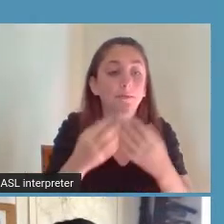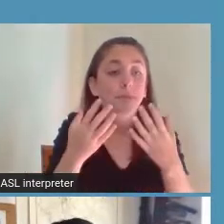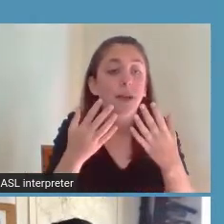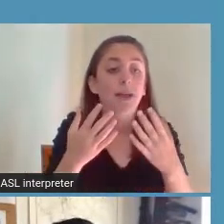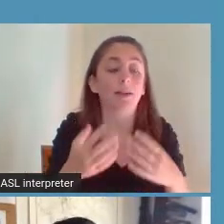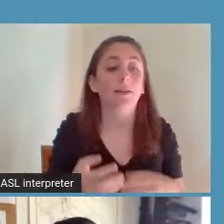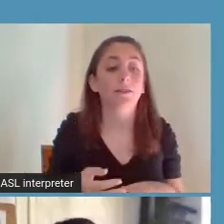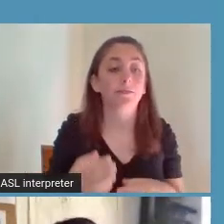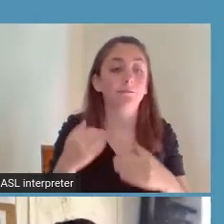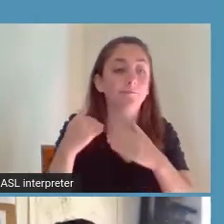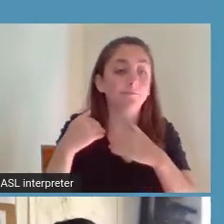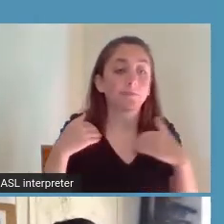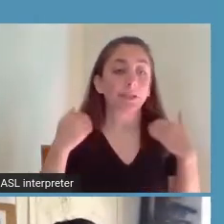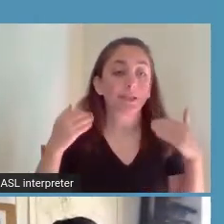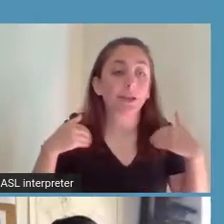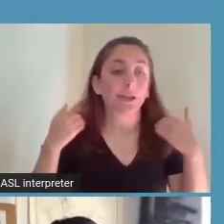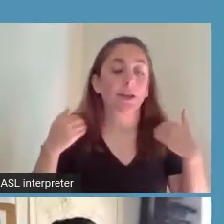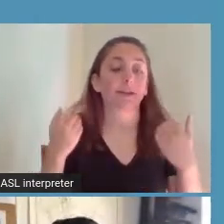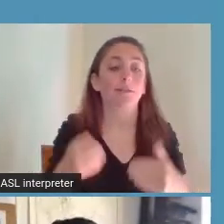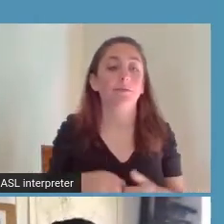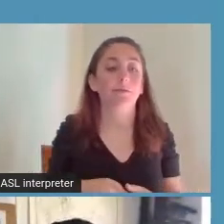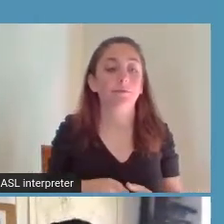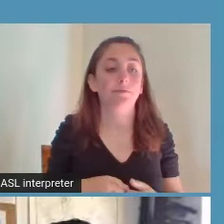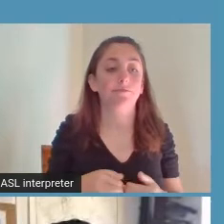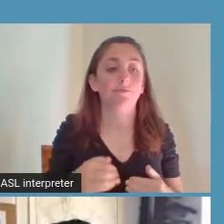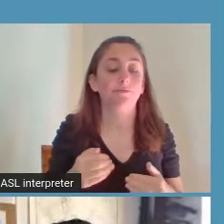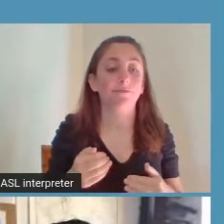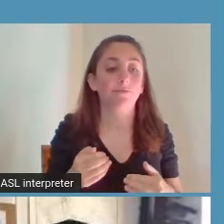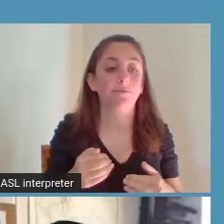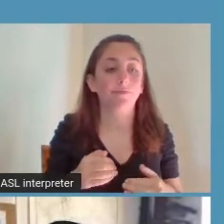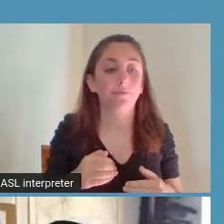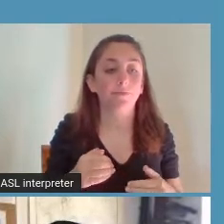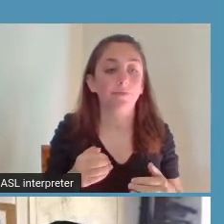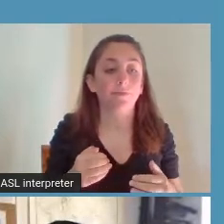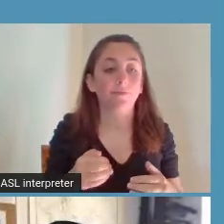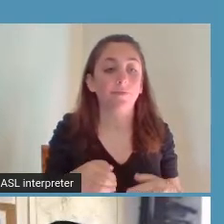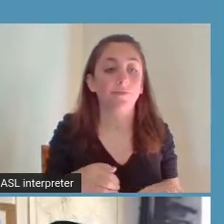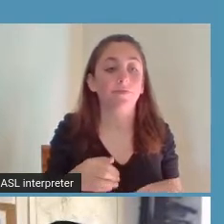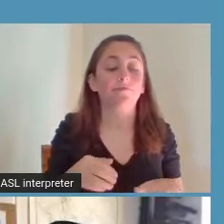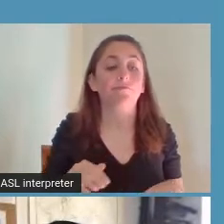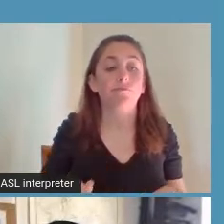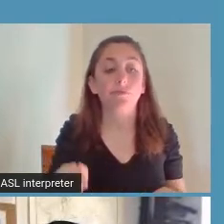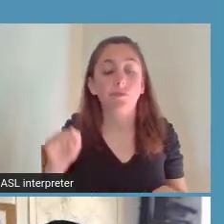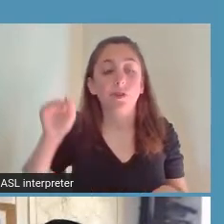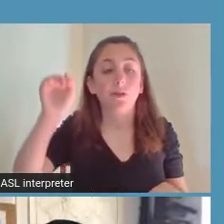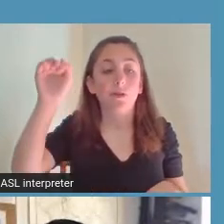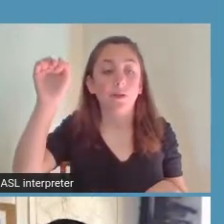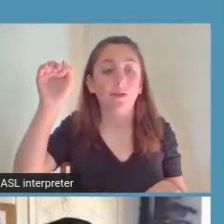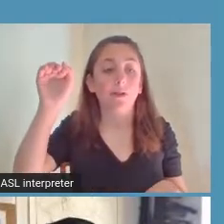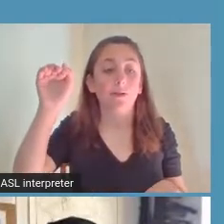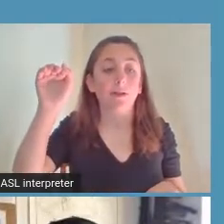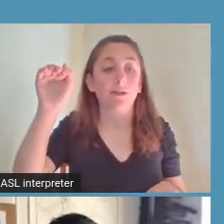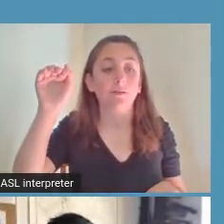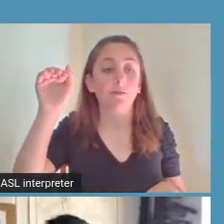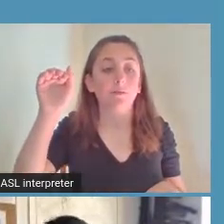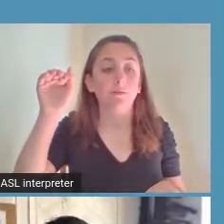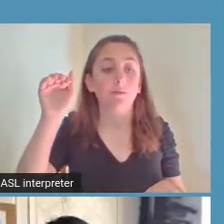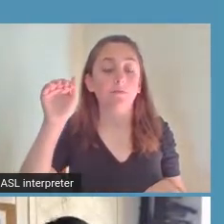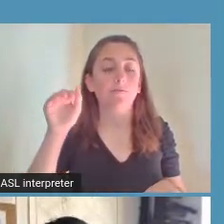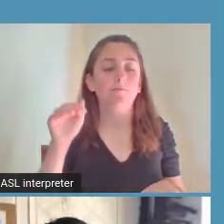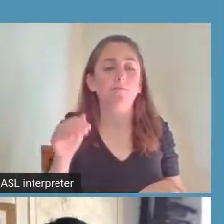but also to redefine what a successful Native American is. Growing up, I really was only exposed